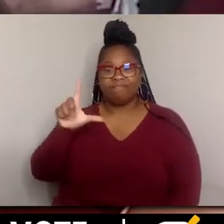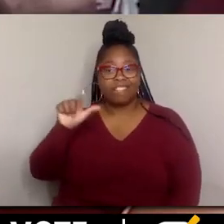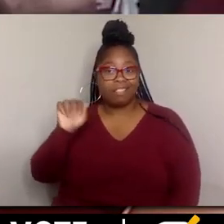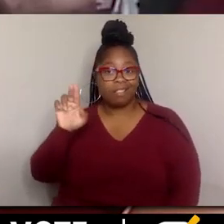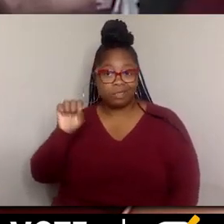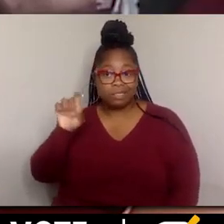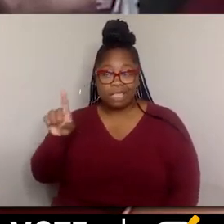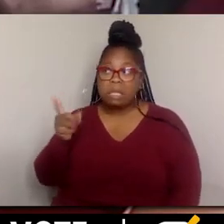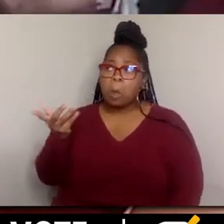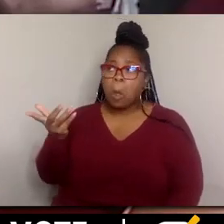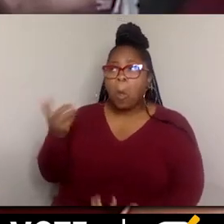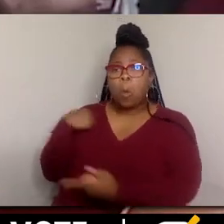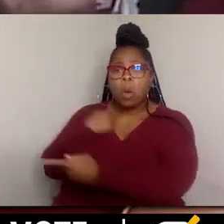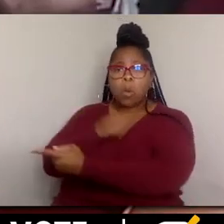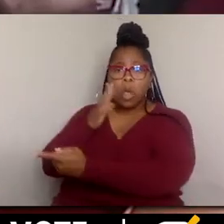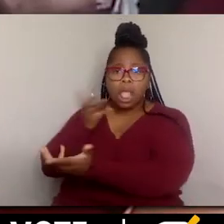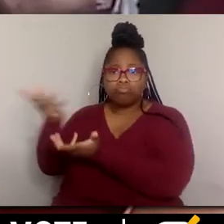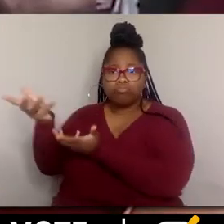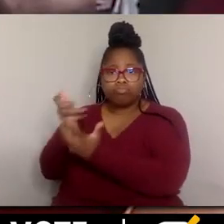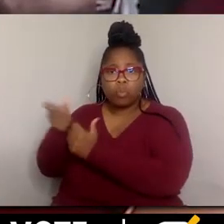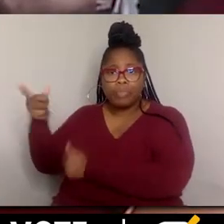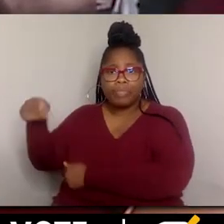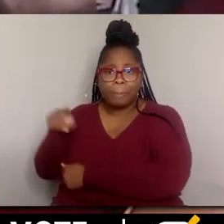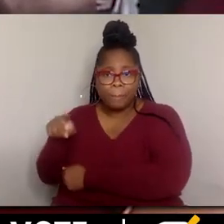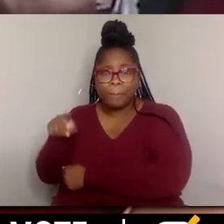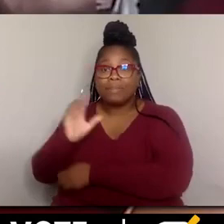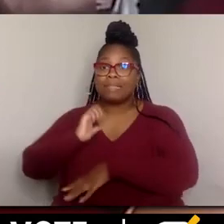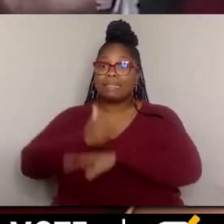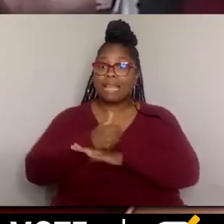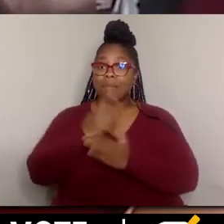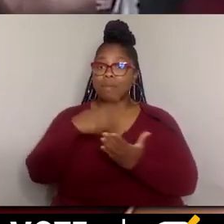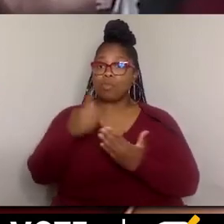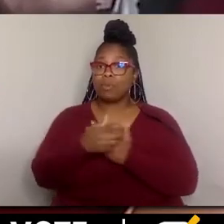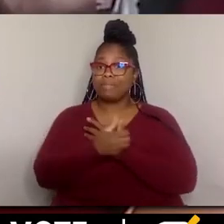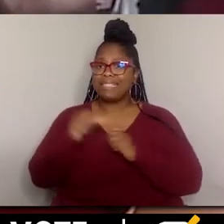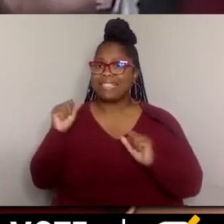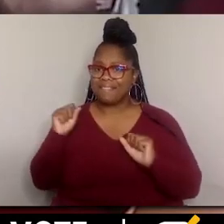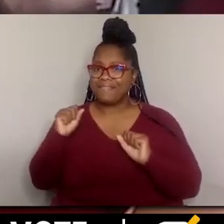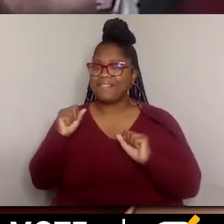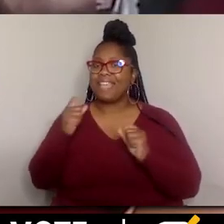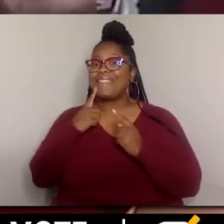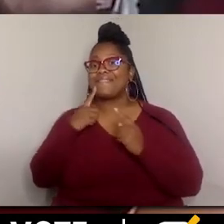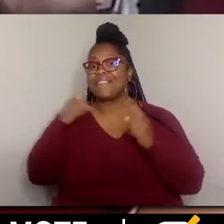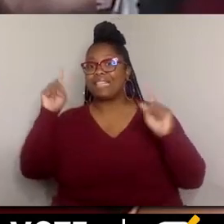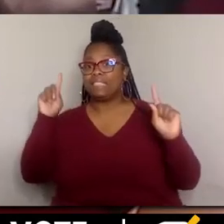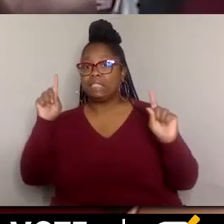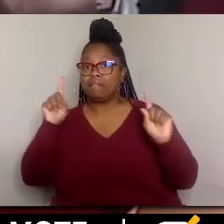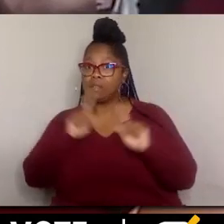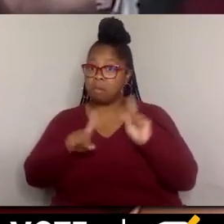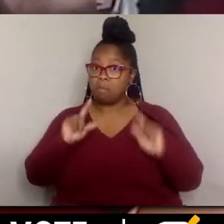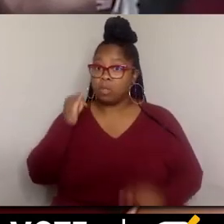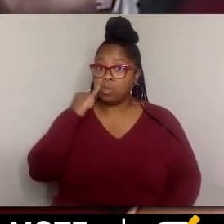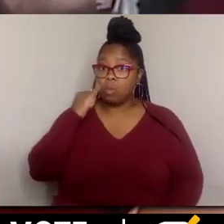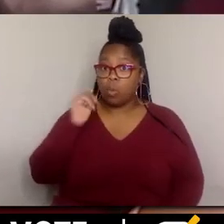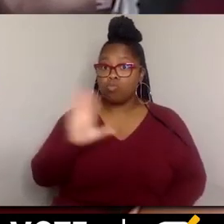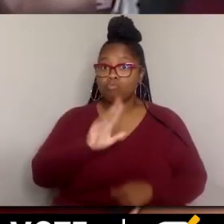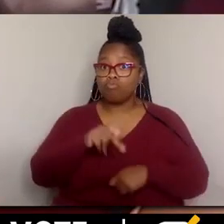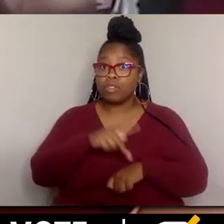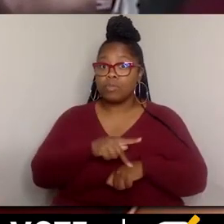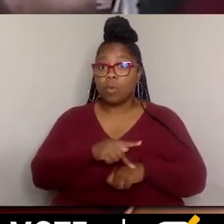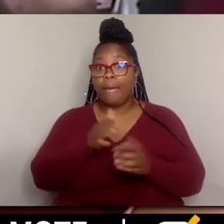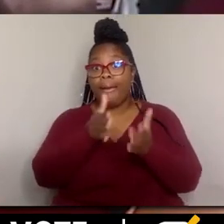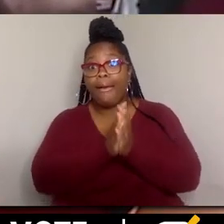program that is safe and effective. But if your principal is asking or encouraging you to